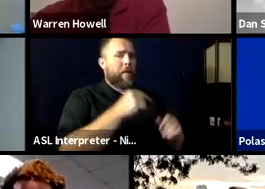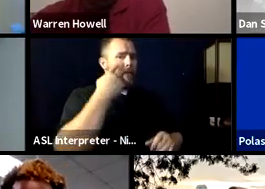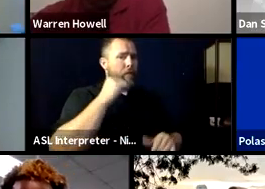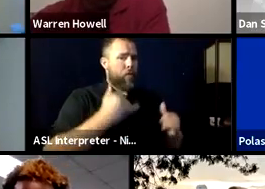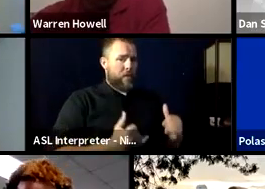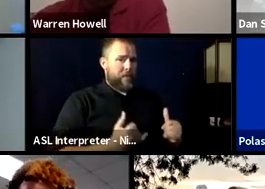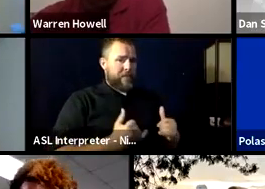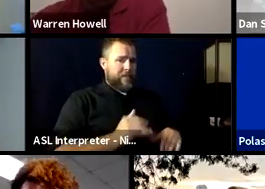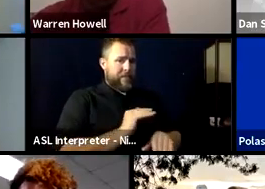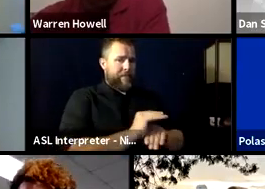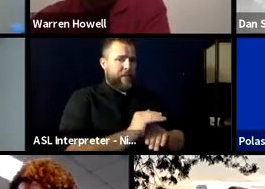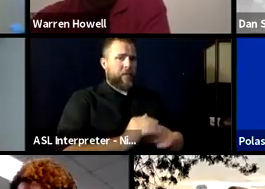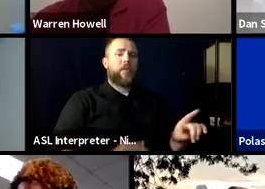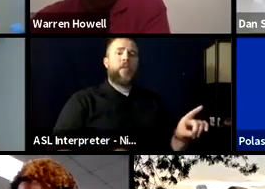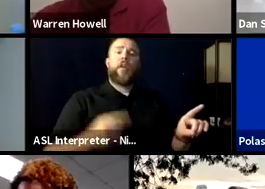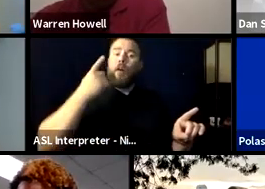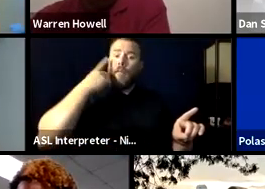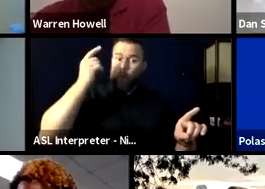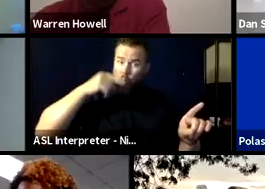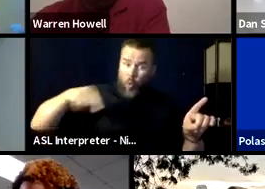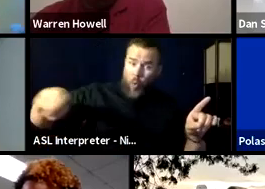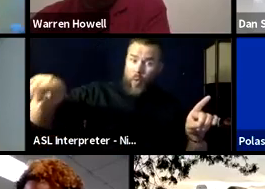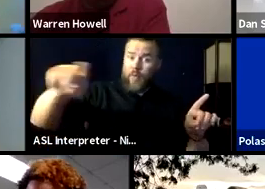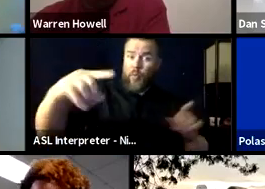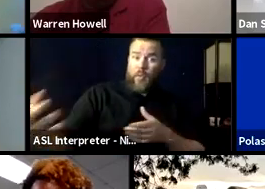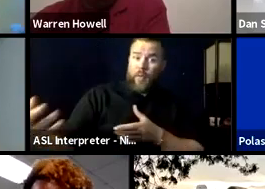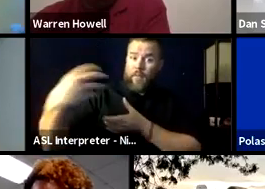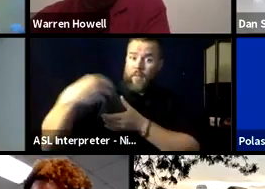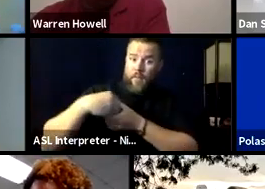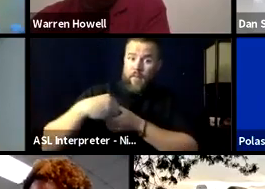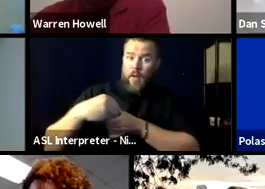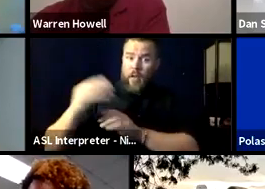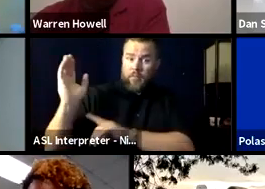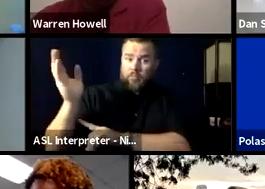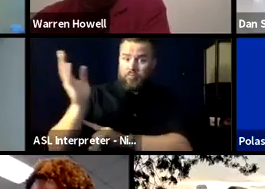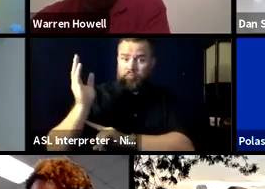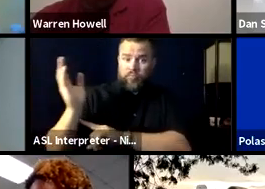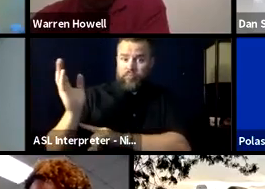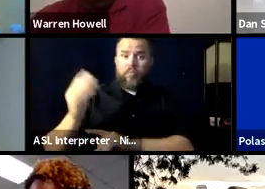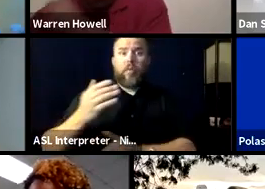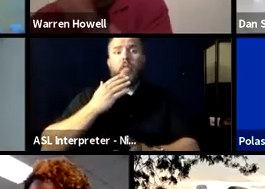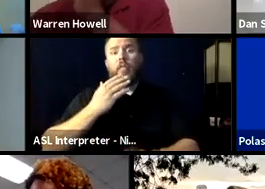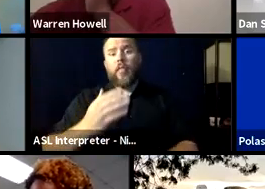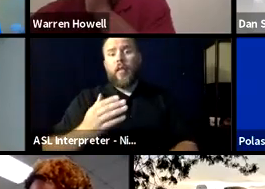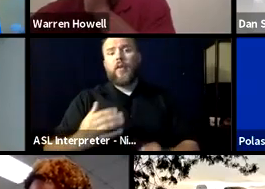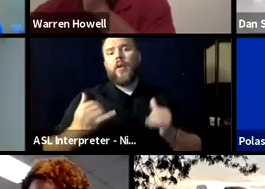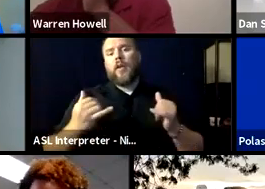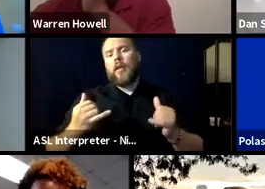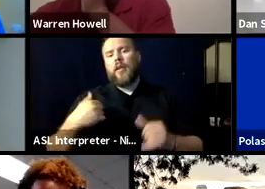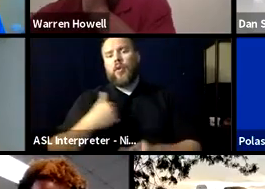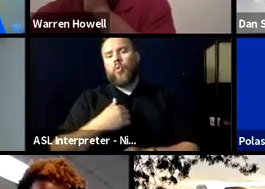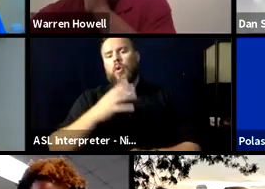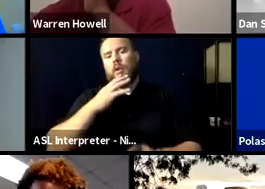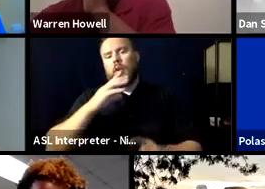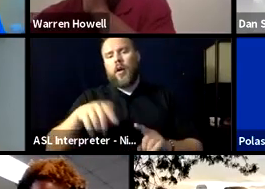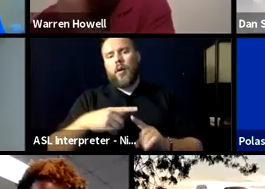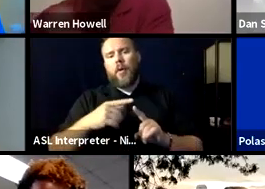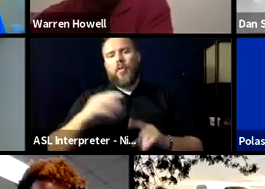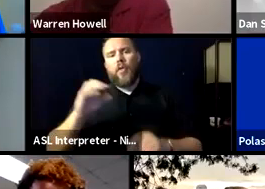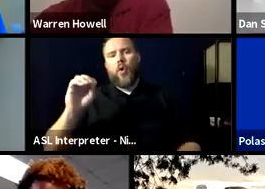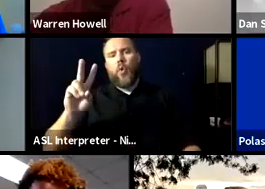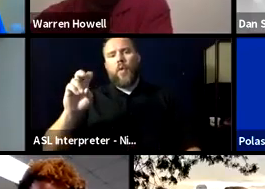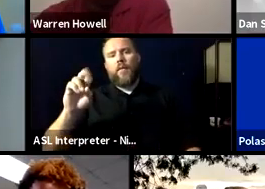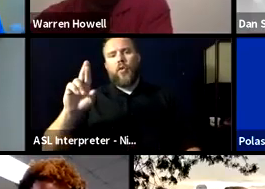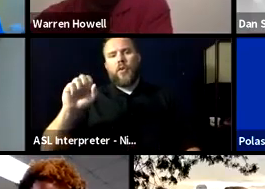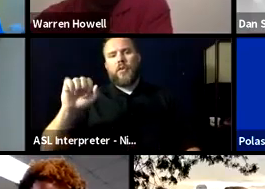the time to speak to us. Next up, we have the Citizens Budget Oversight Committee report.